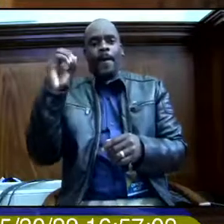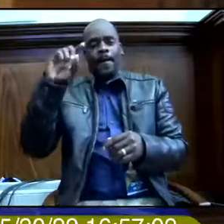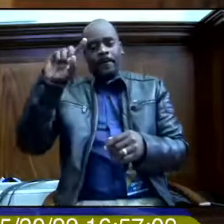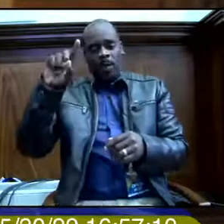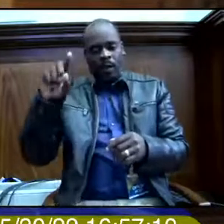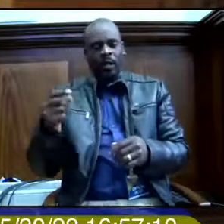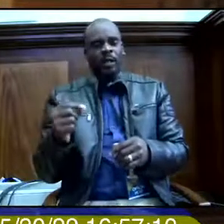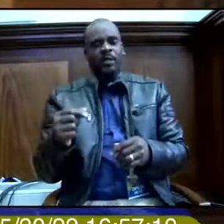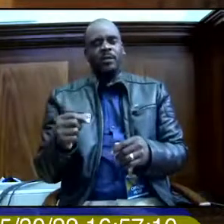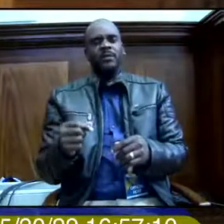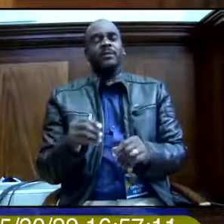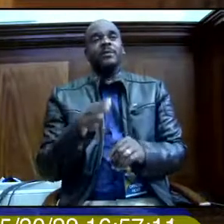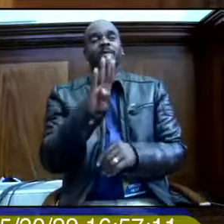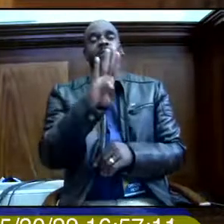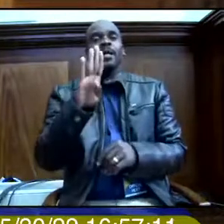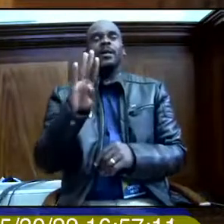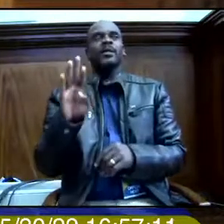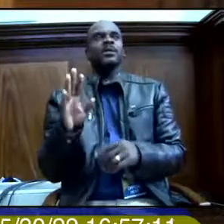unnecessarily